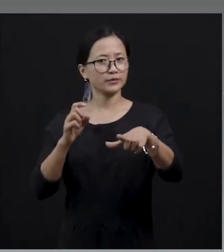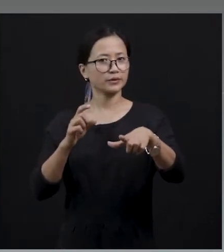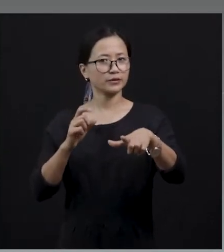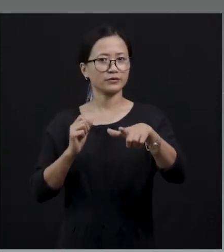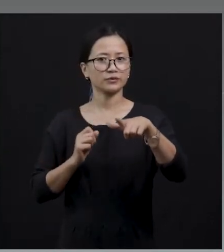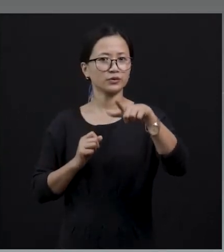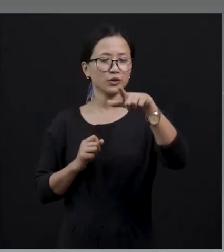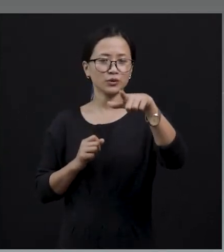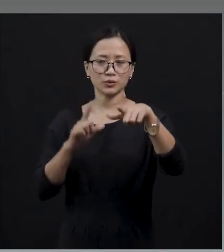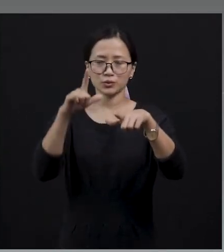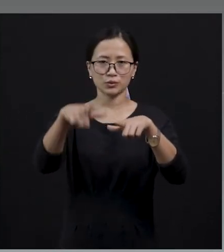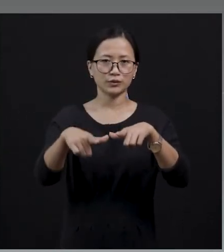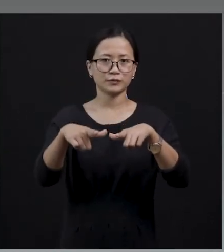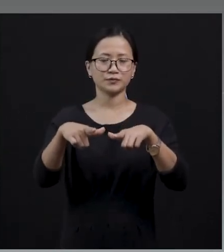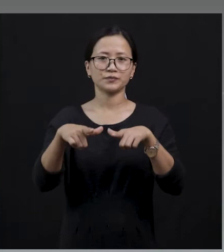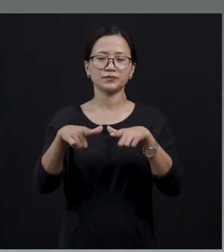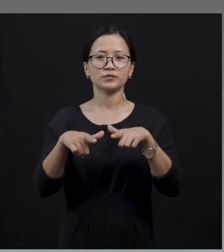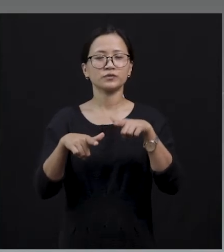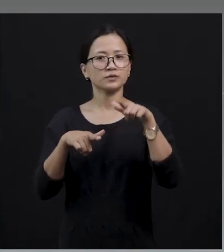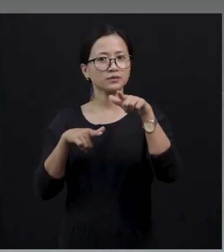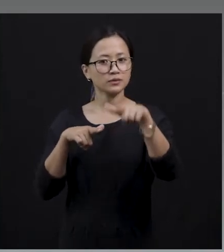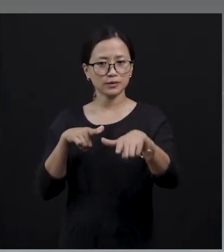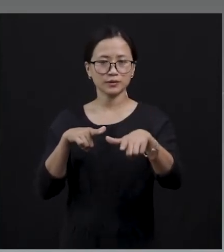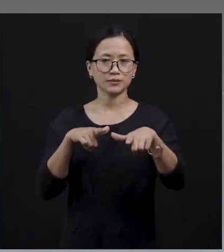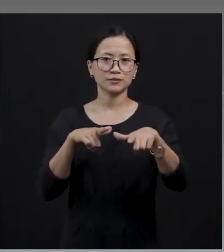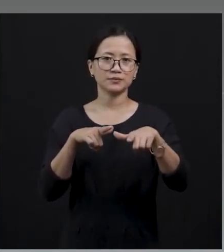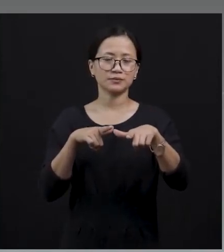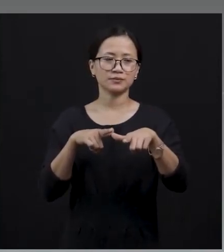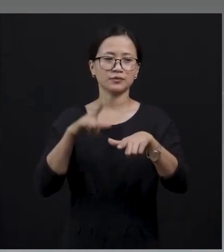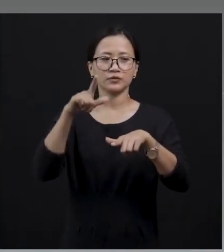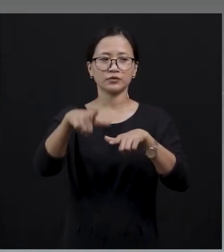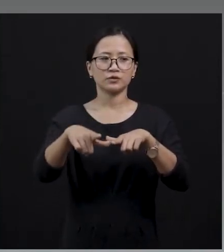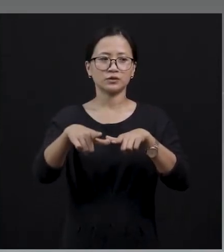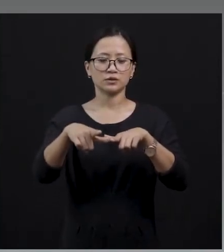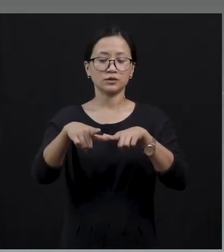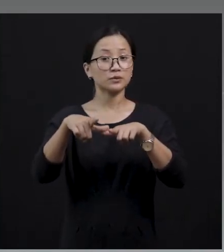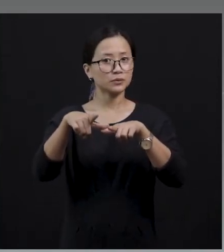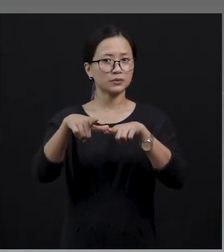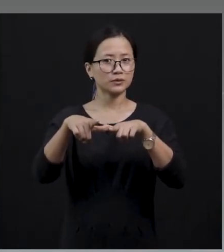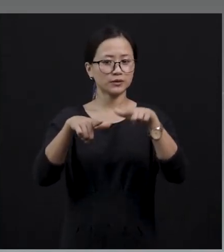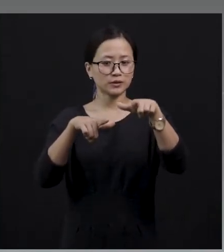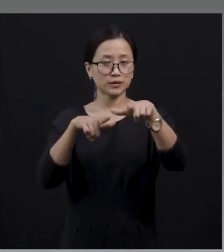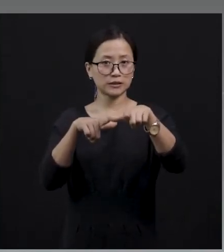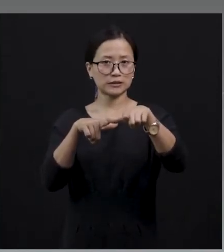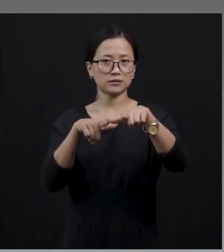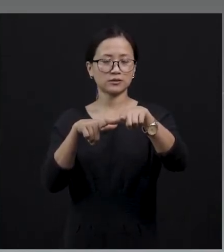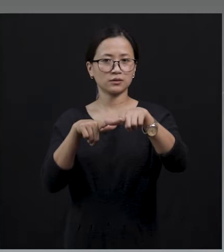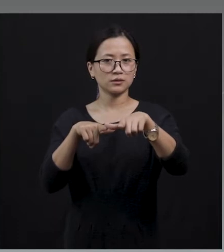11, 12, 13, 14,